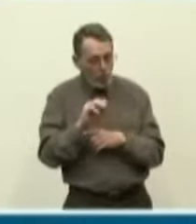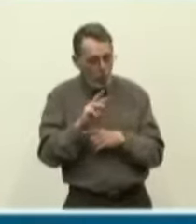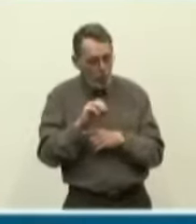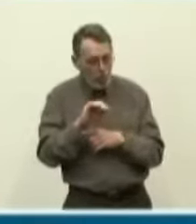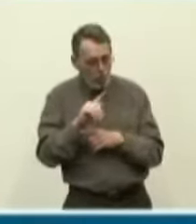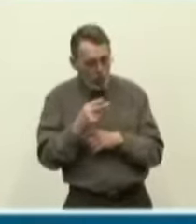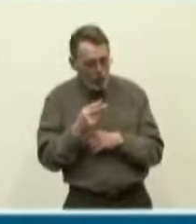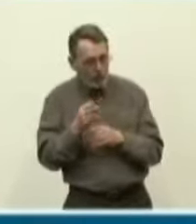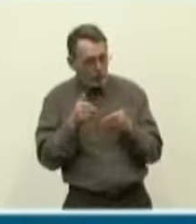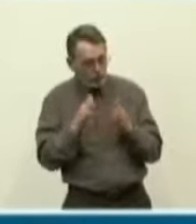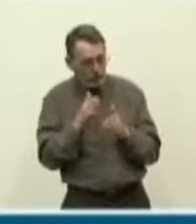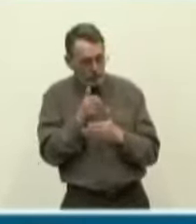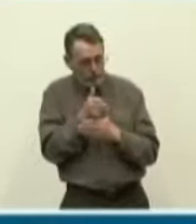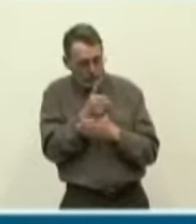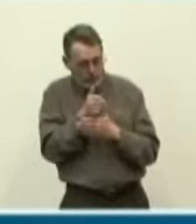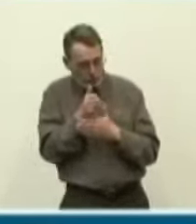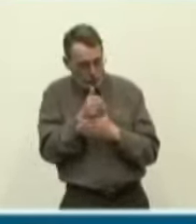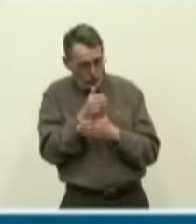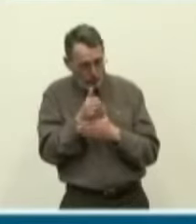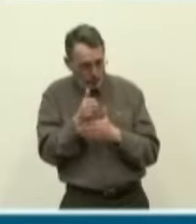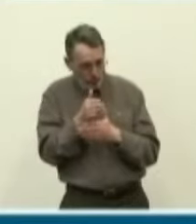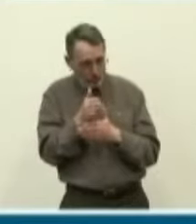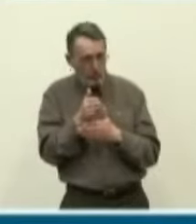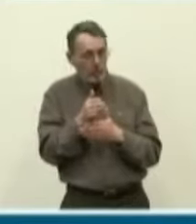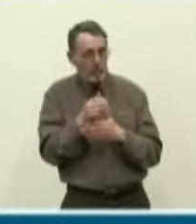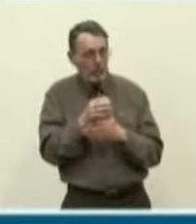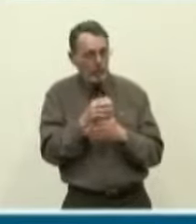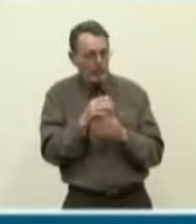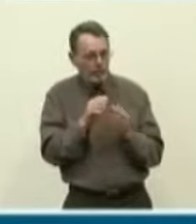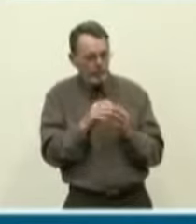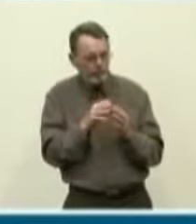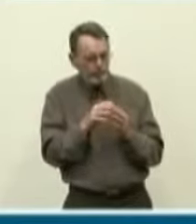56. Between, let's see.